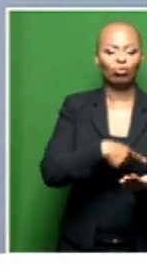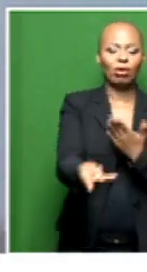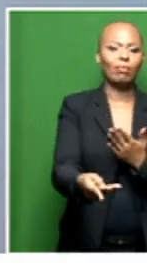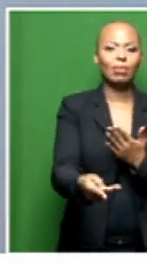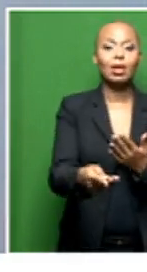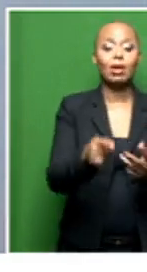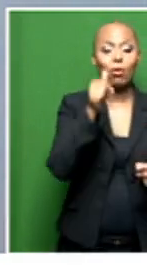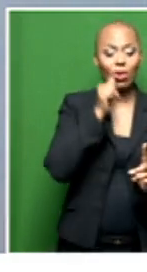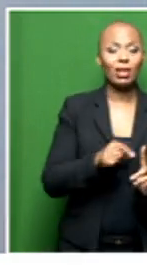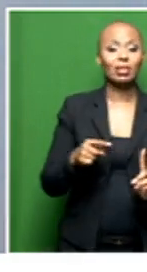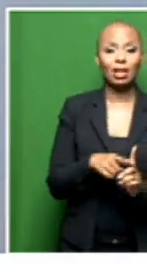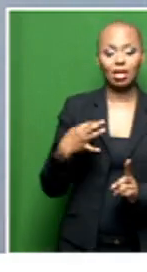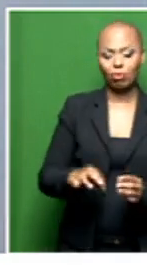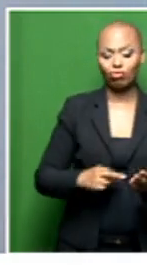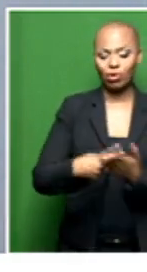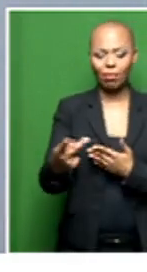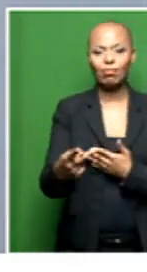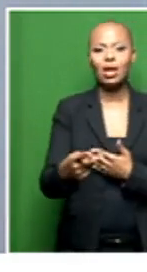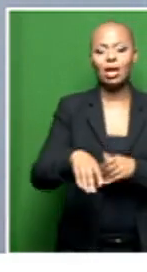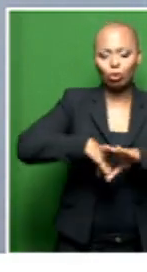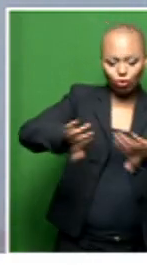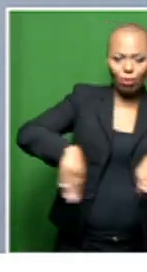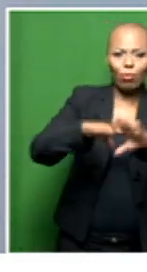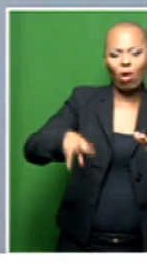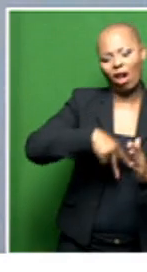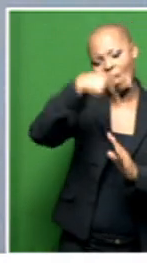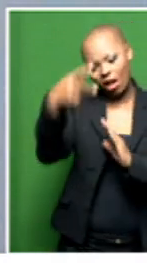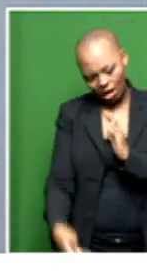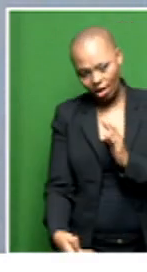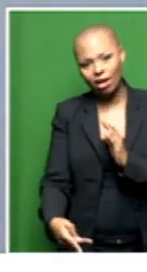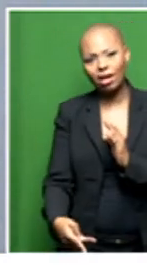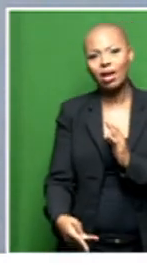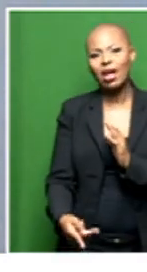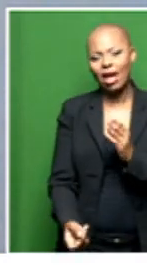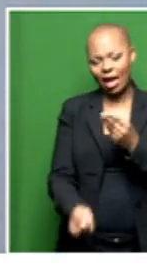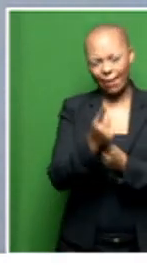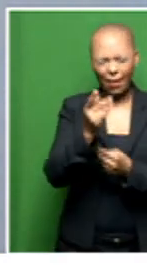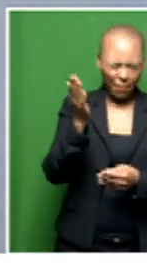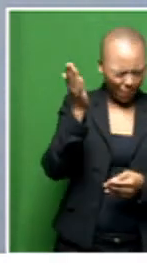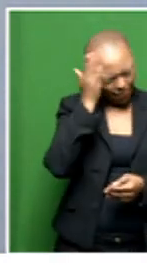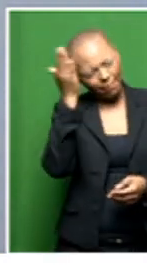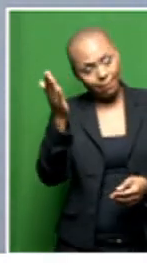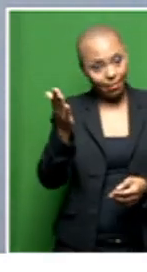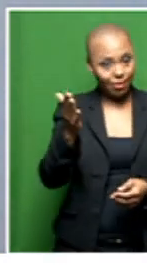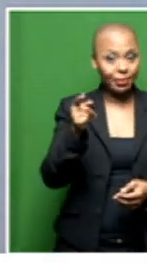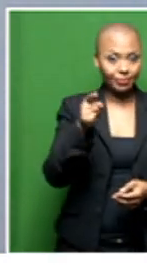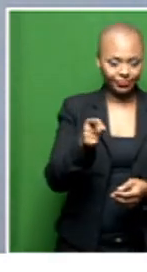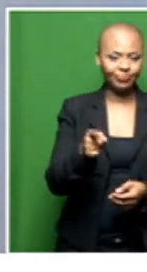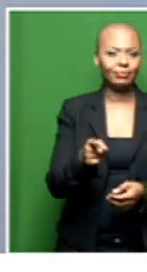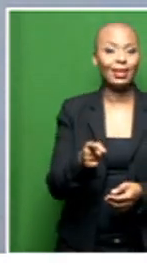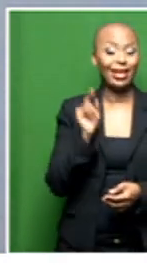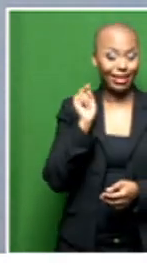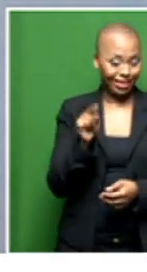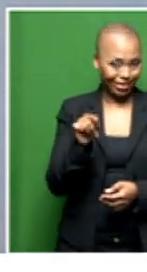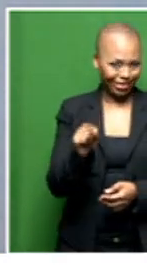swimming pool, and there's a bit of a near drowning incident, but it leaves her with a head injury. So up